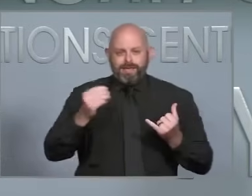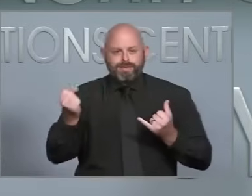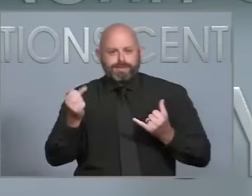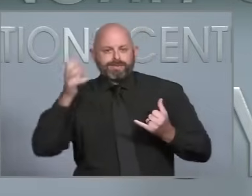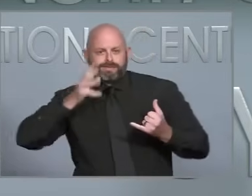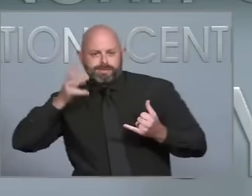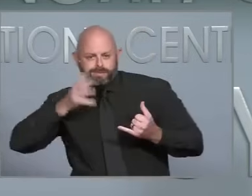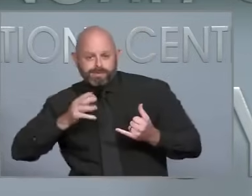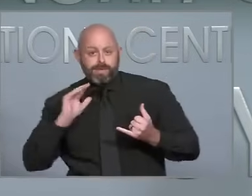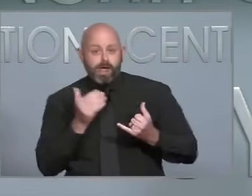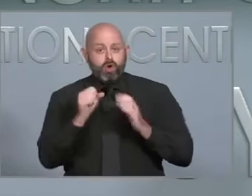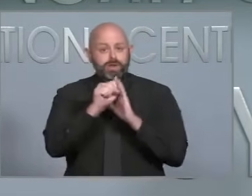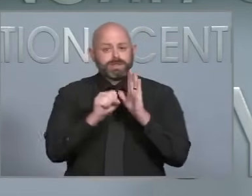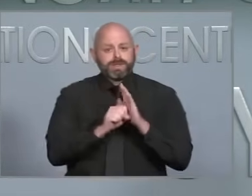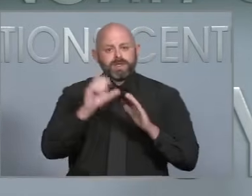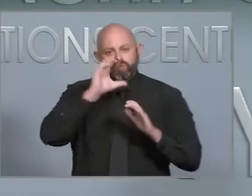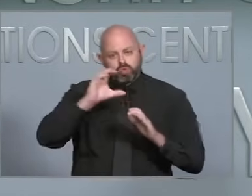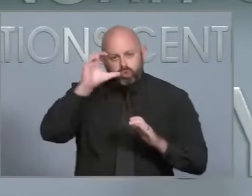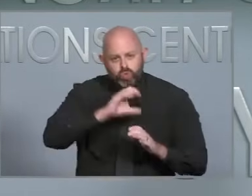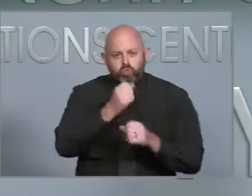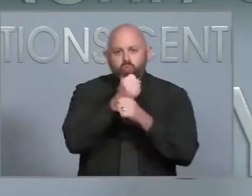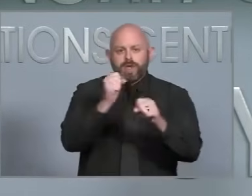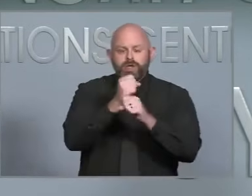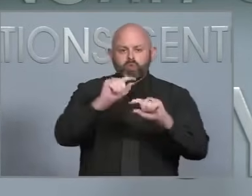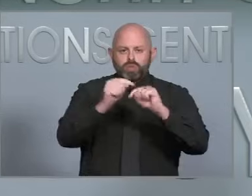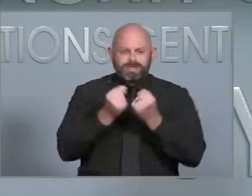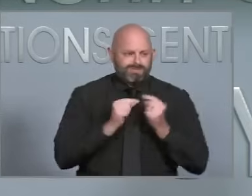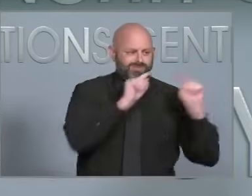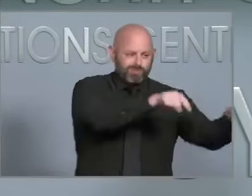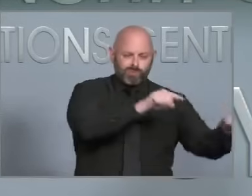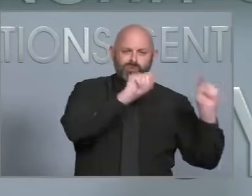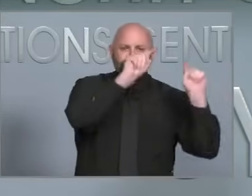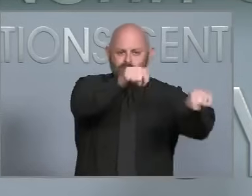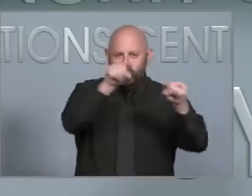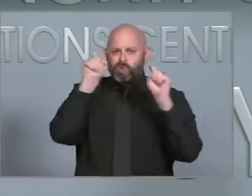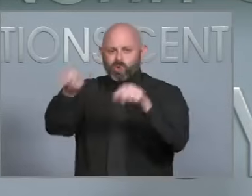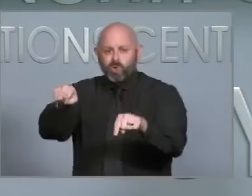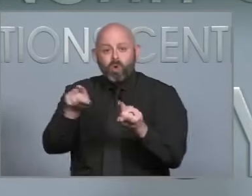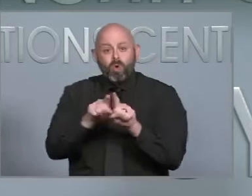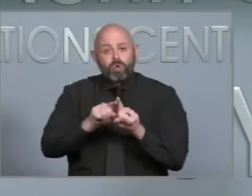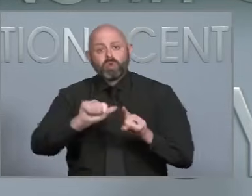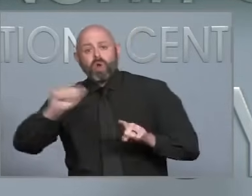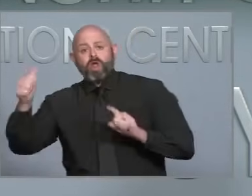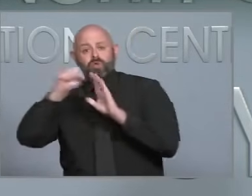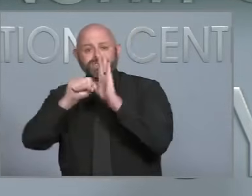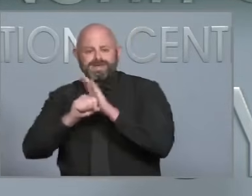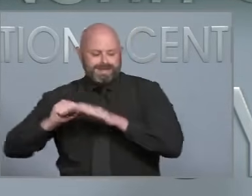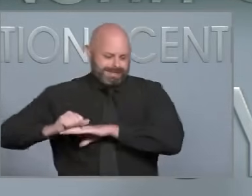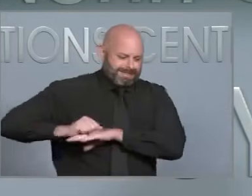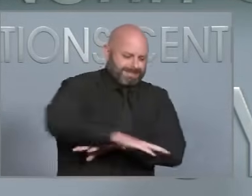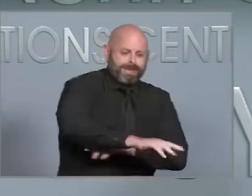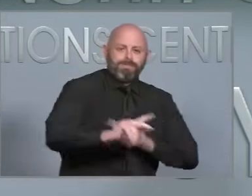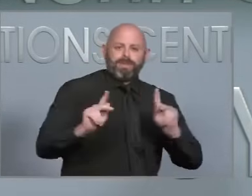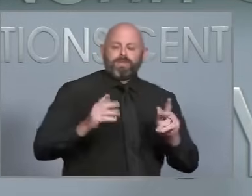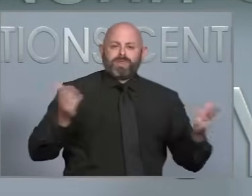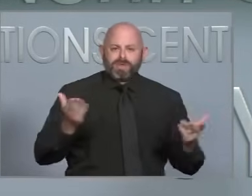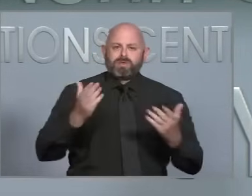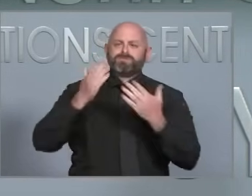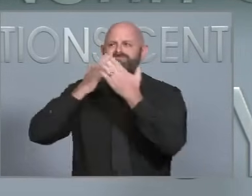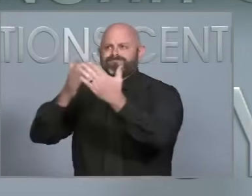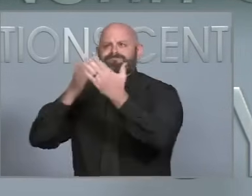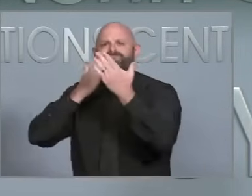rescue teams are being assisted from teams from more than a dozen other states, and I'm deeply grateful for their work to save